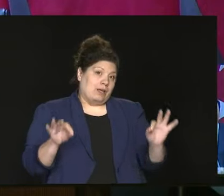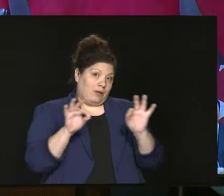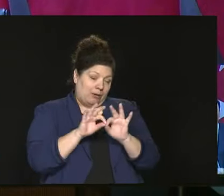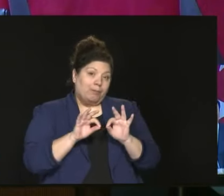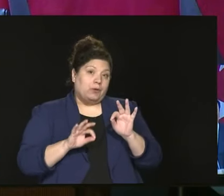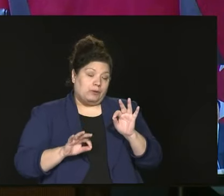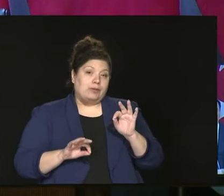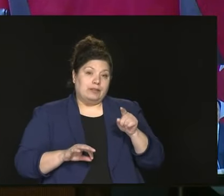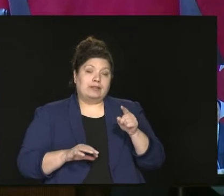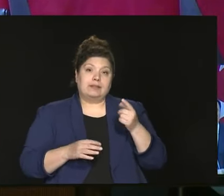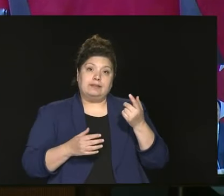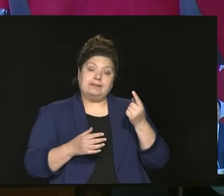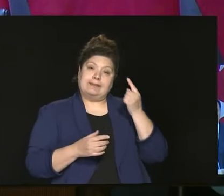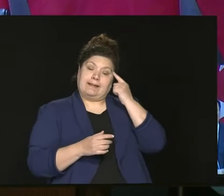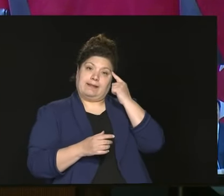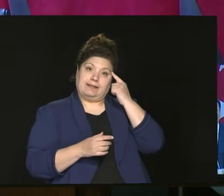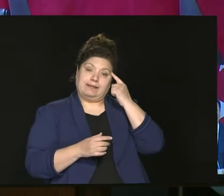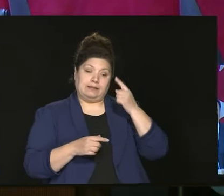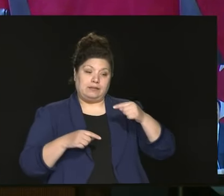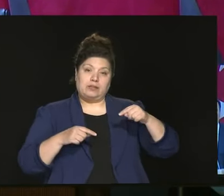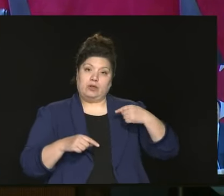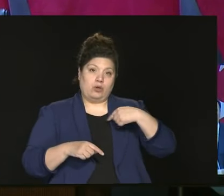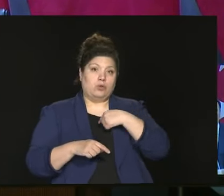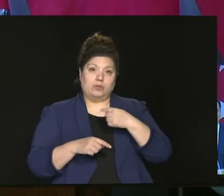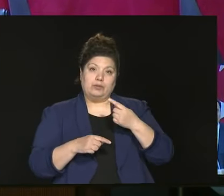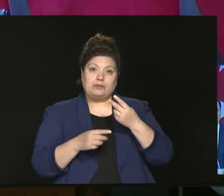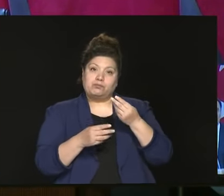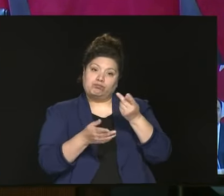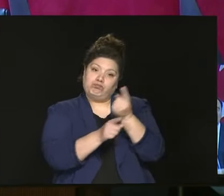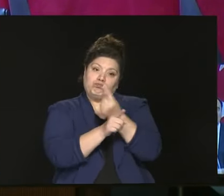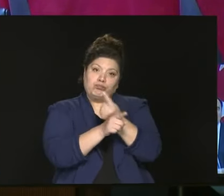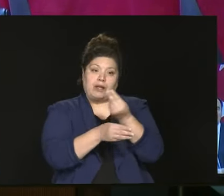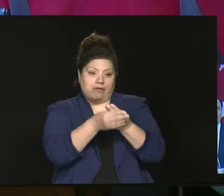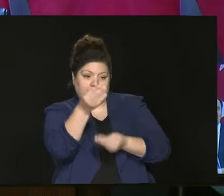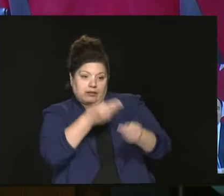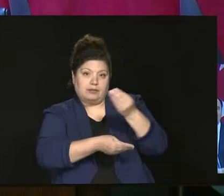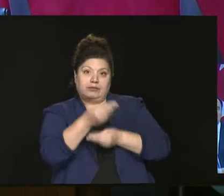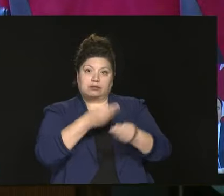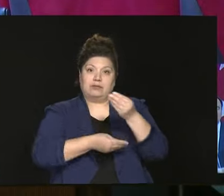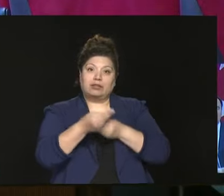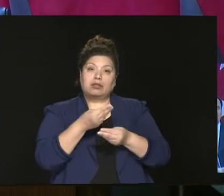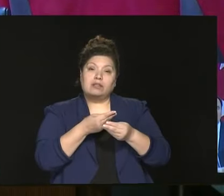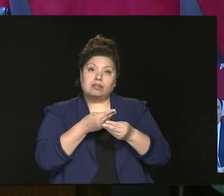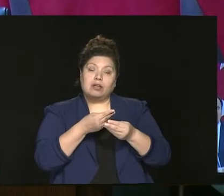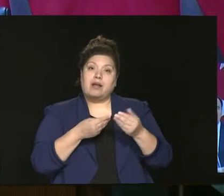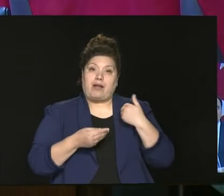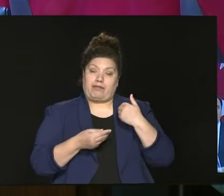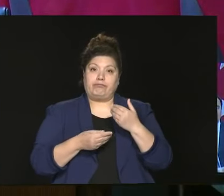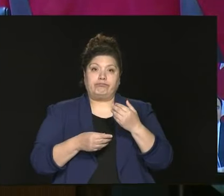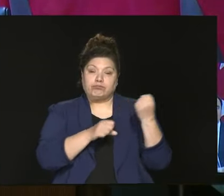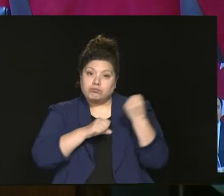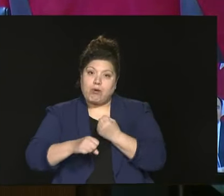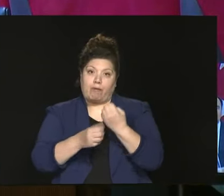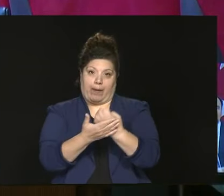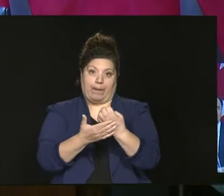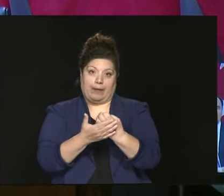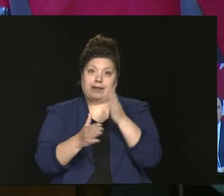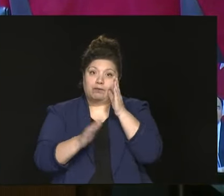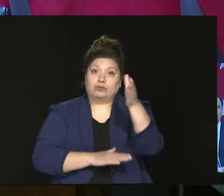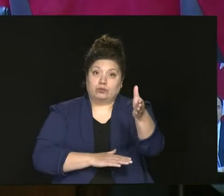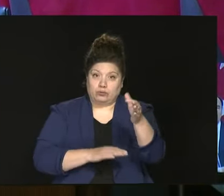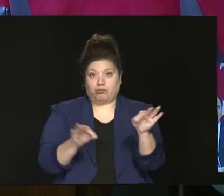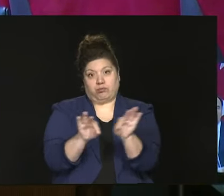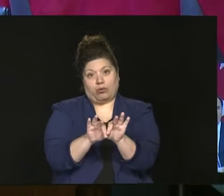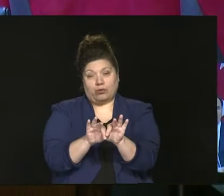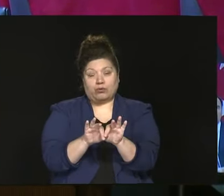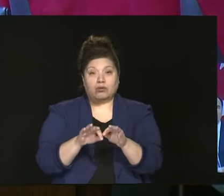be fiscally satisfactory and successful is that we have a strong economy coming out of this. So that is actually what's going to be the foundation